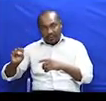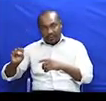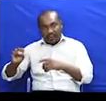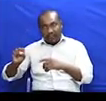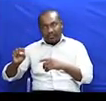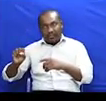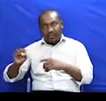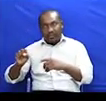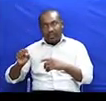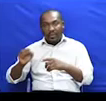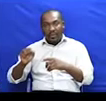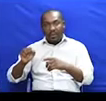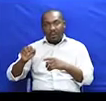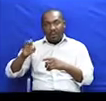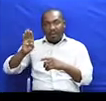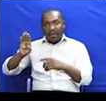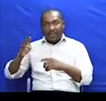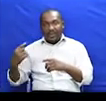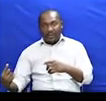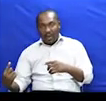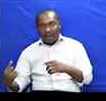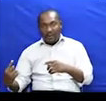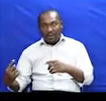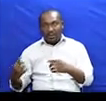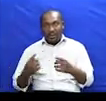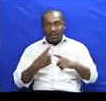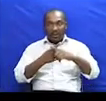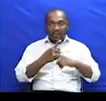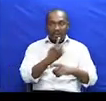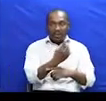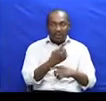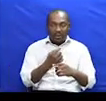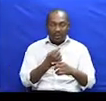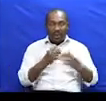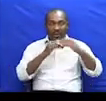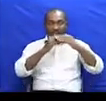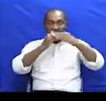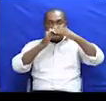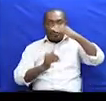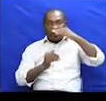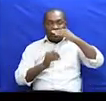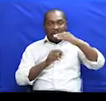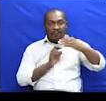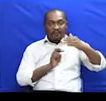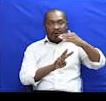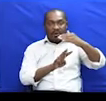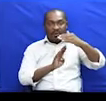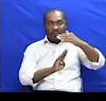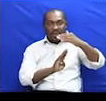of base, it is 1. So times 1. Divide by volume of base,